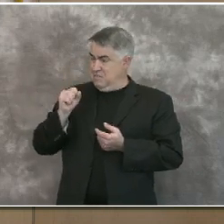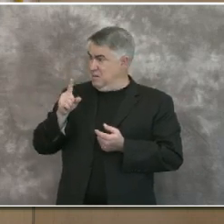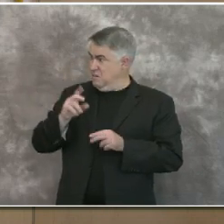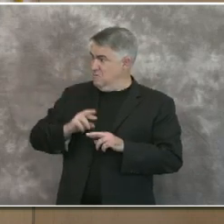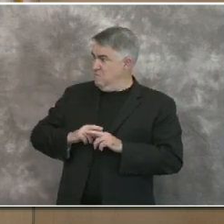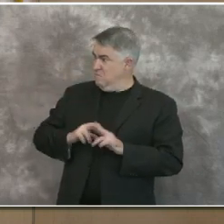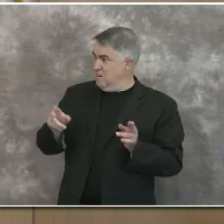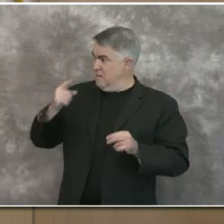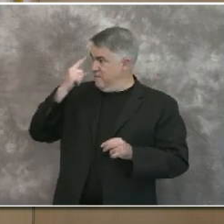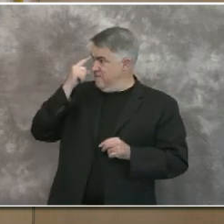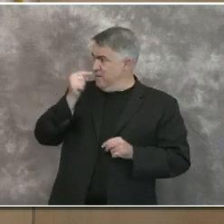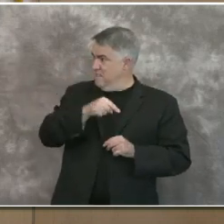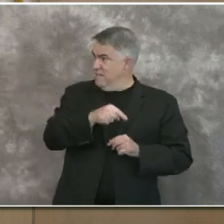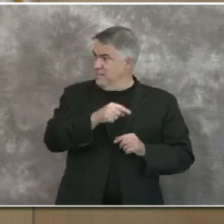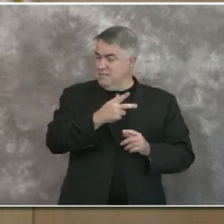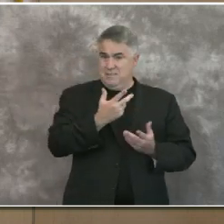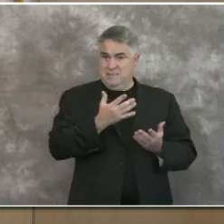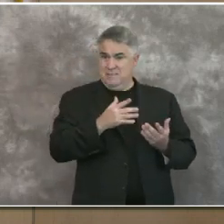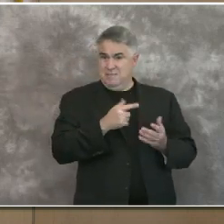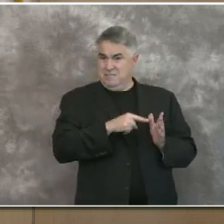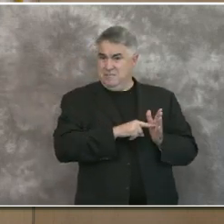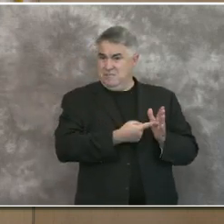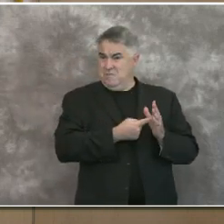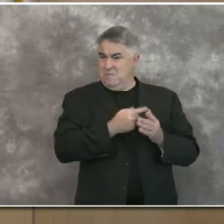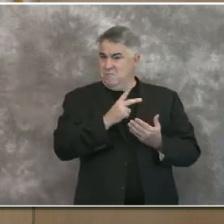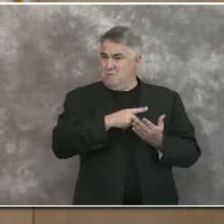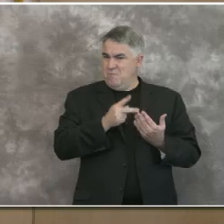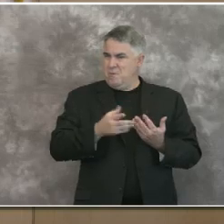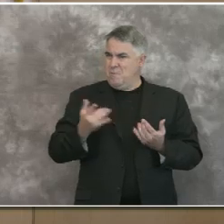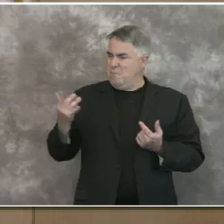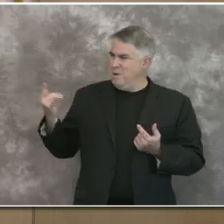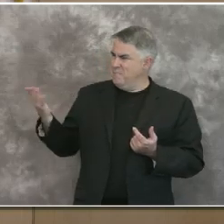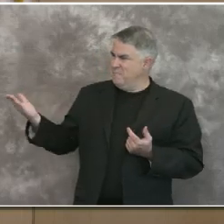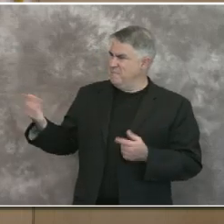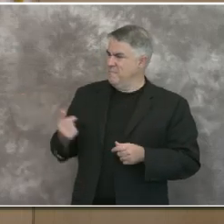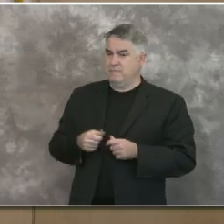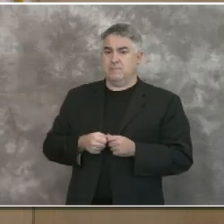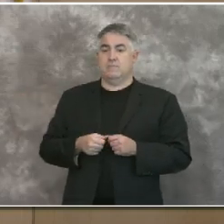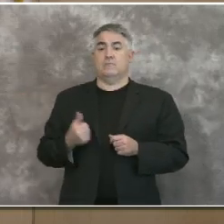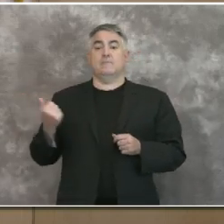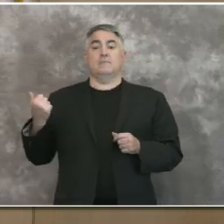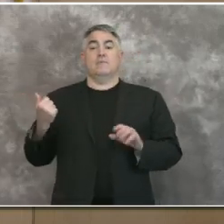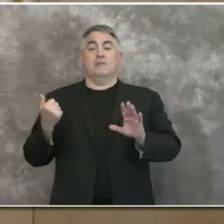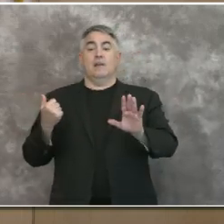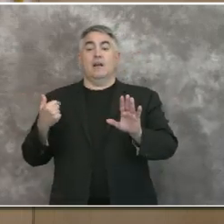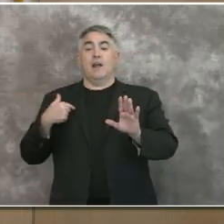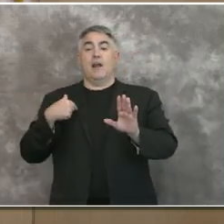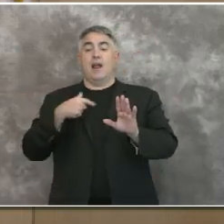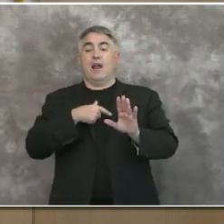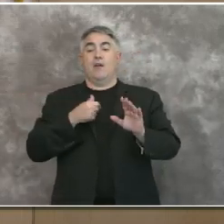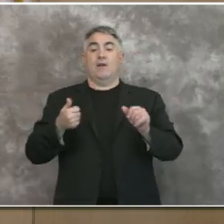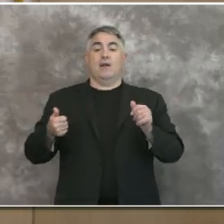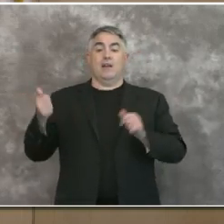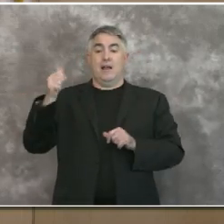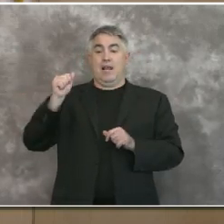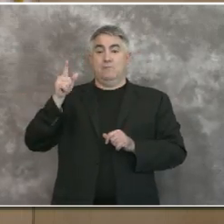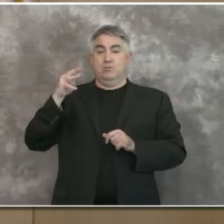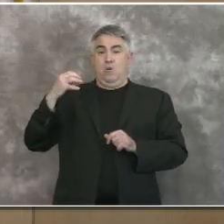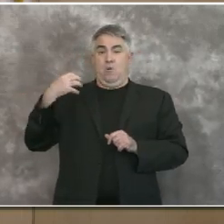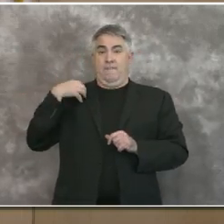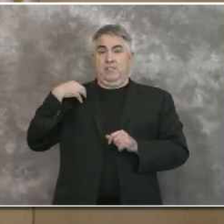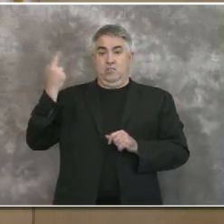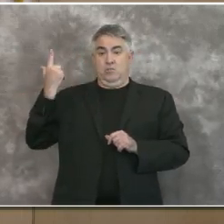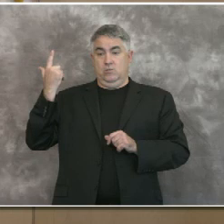pilot program like that, and why? So, correction, our chief administrative officer spoke about the pilot program. I presented